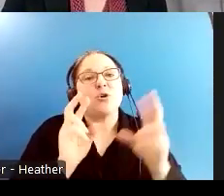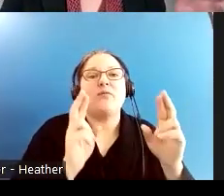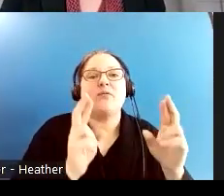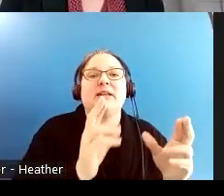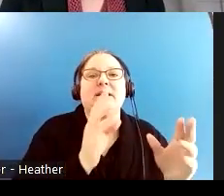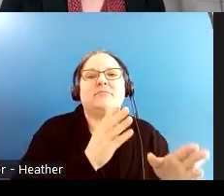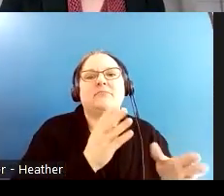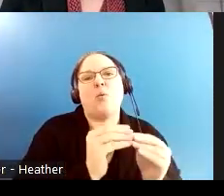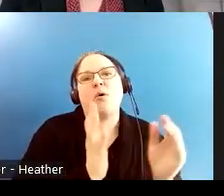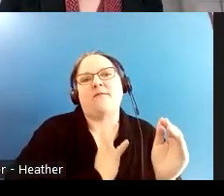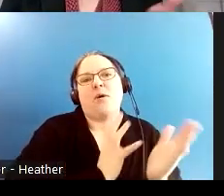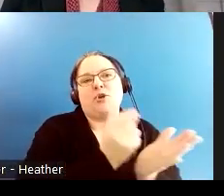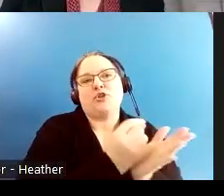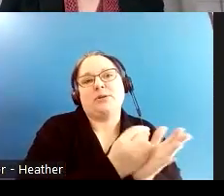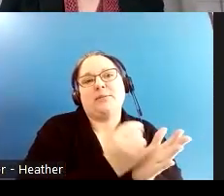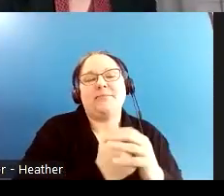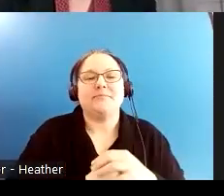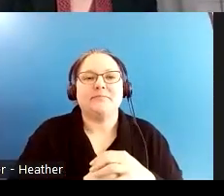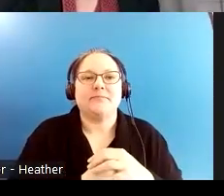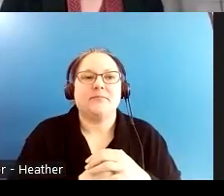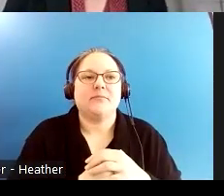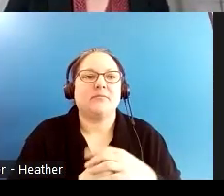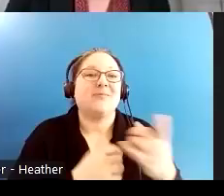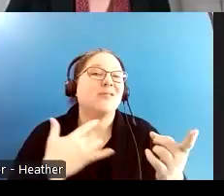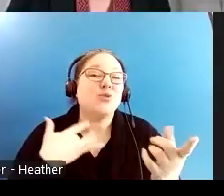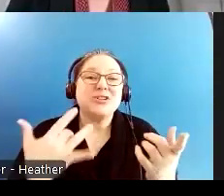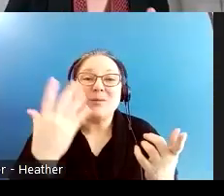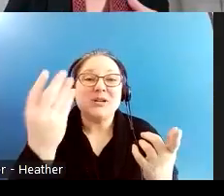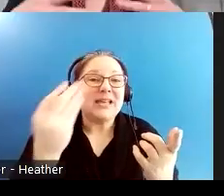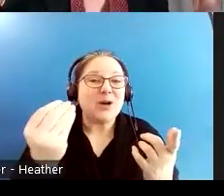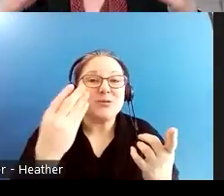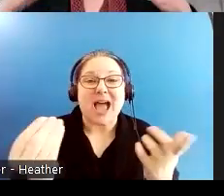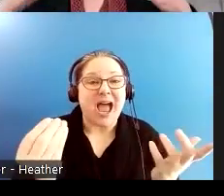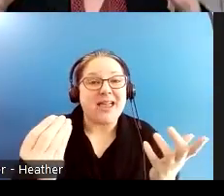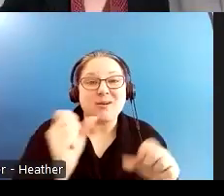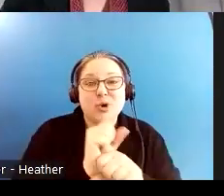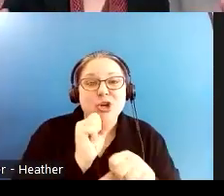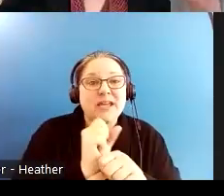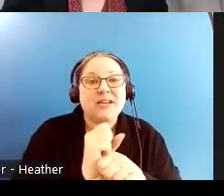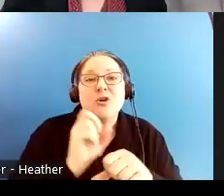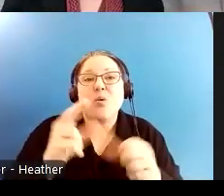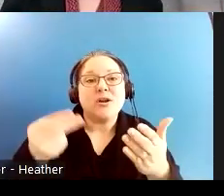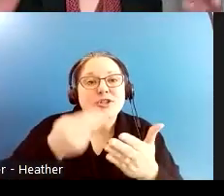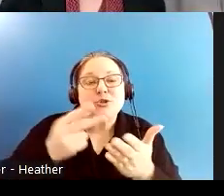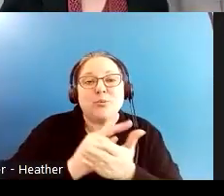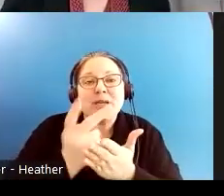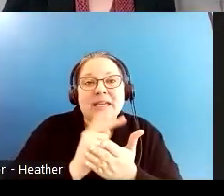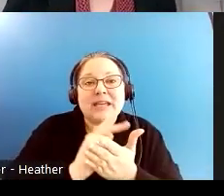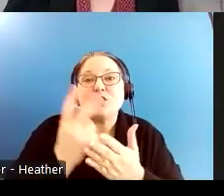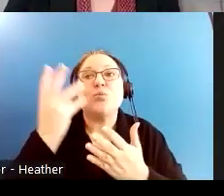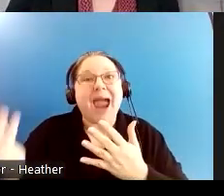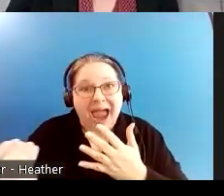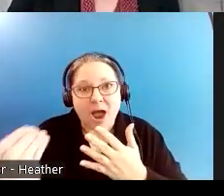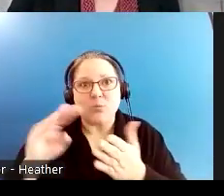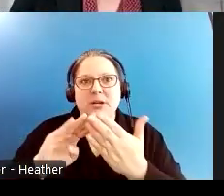These are some of our locations that we work. Most of the time it's outdoors or in a soup kitchen. So just to give you that picture of we really are out in the community